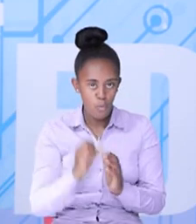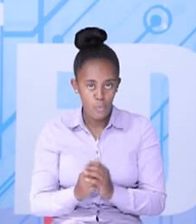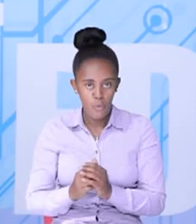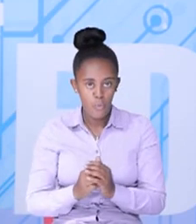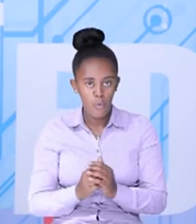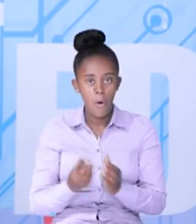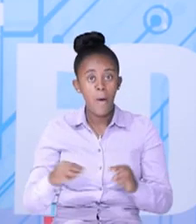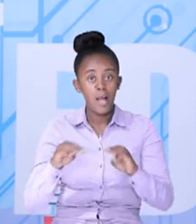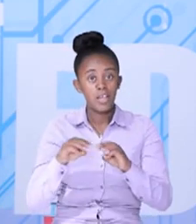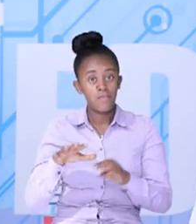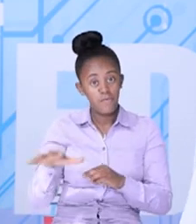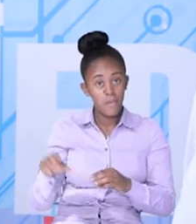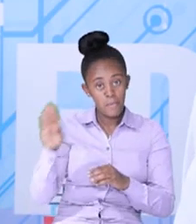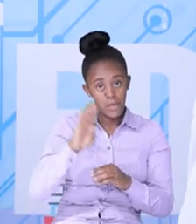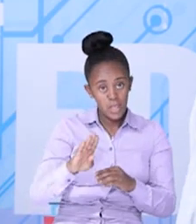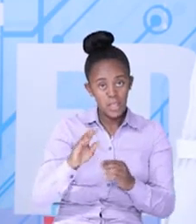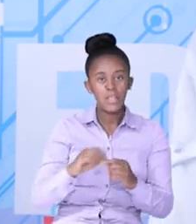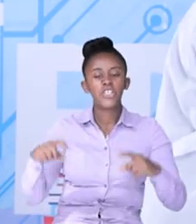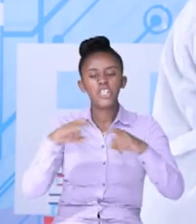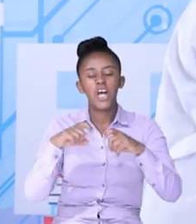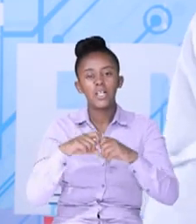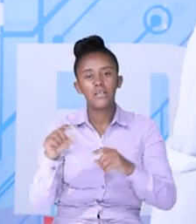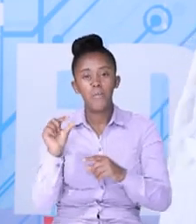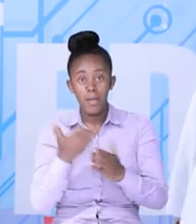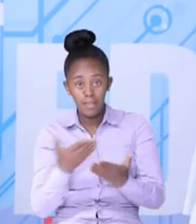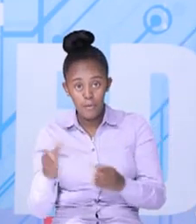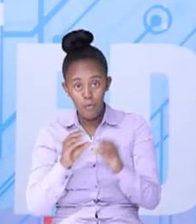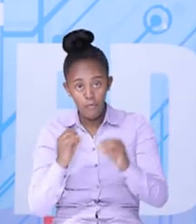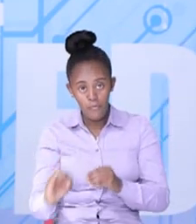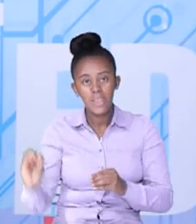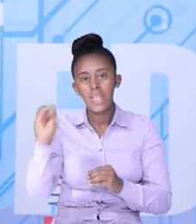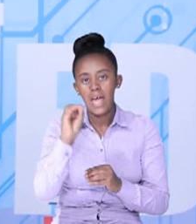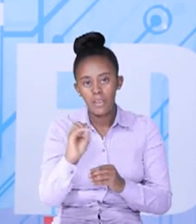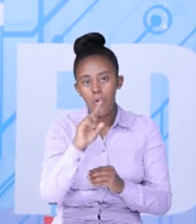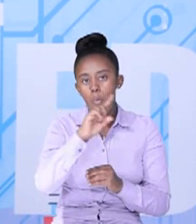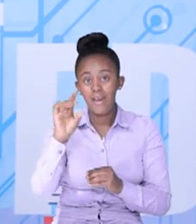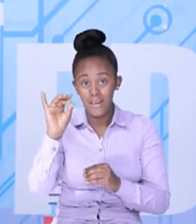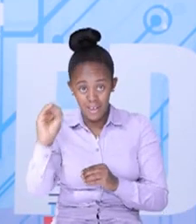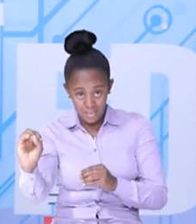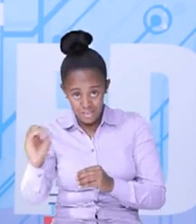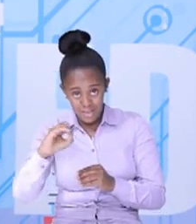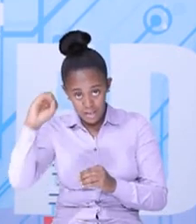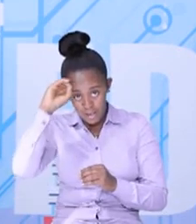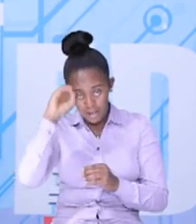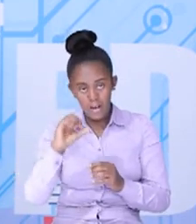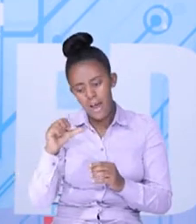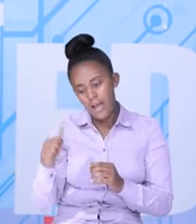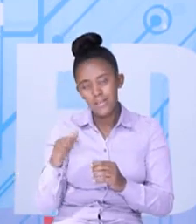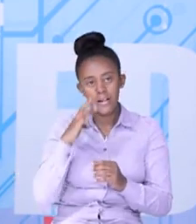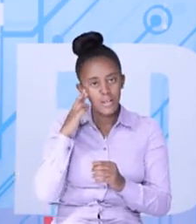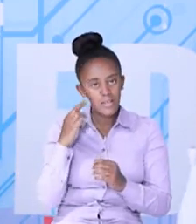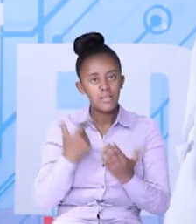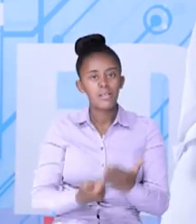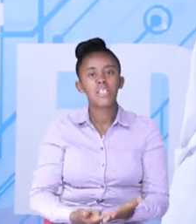magnetic field B and the charged particle is moving opposite to the field, theta is 180. In either cases, sine